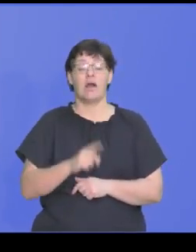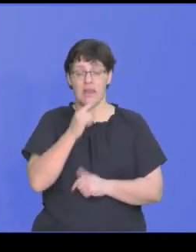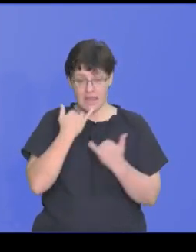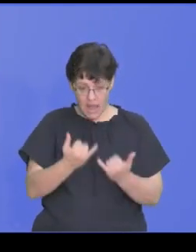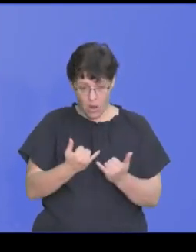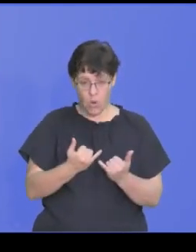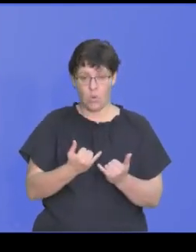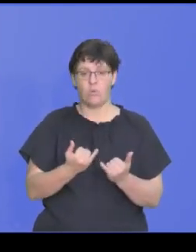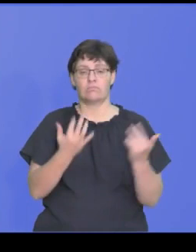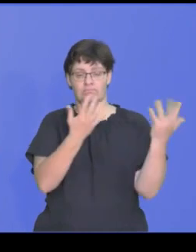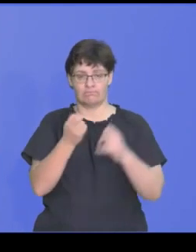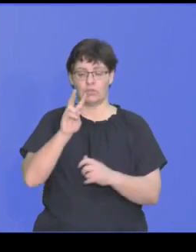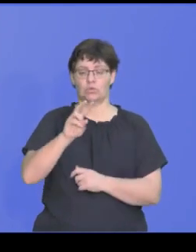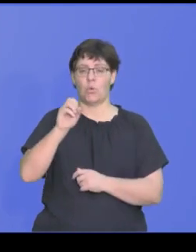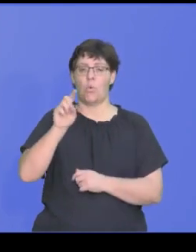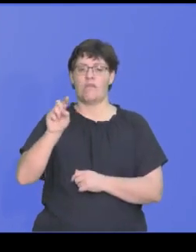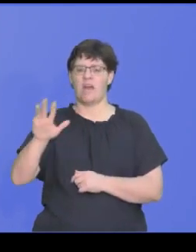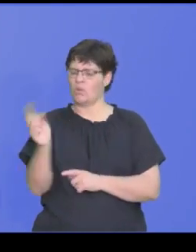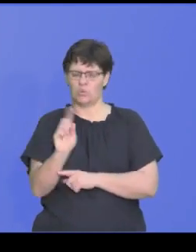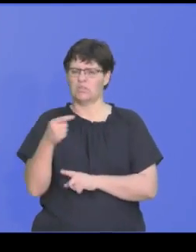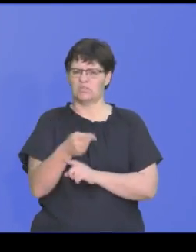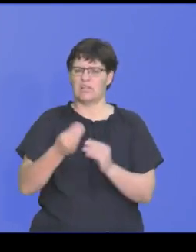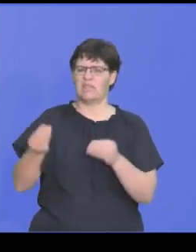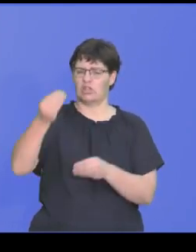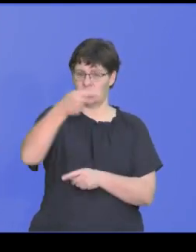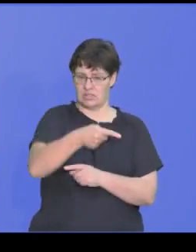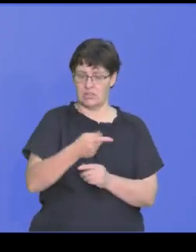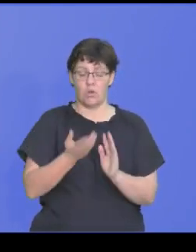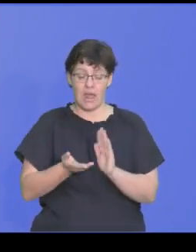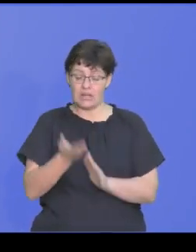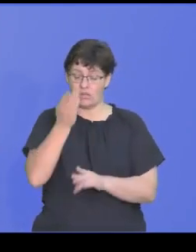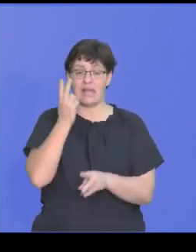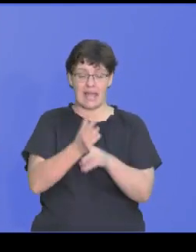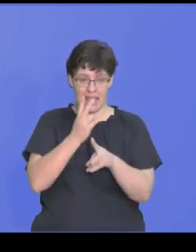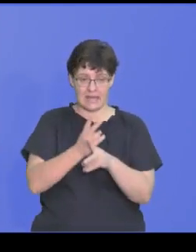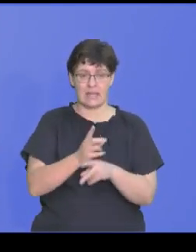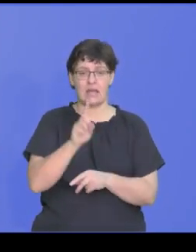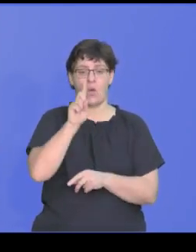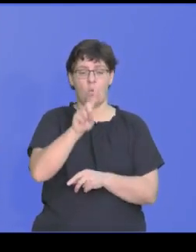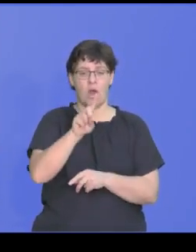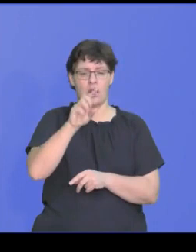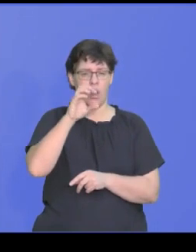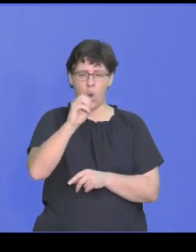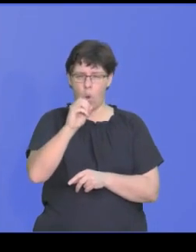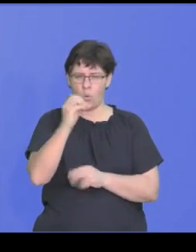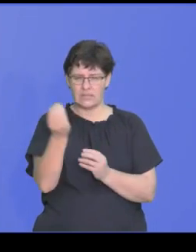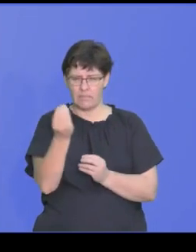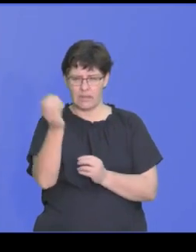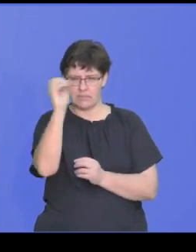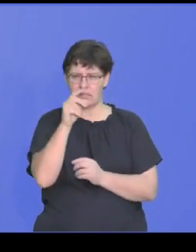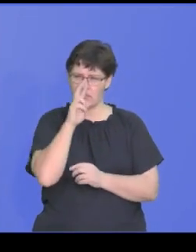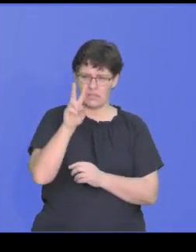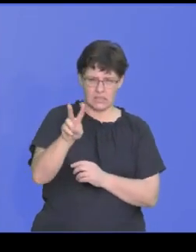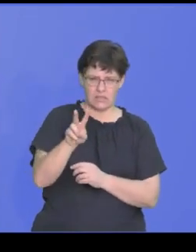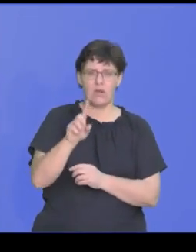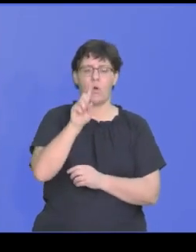and I now need to work out what 2019 was. Okay? So now I'm increasing it again by 100 and something percent. So